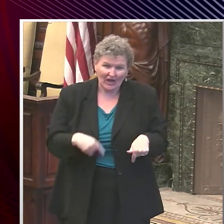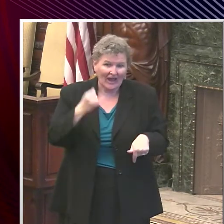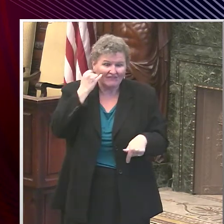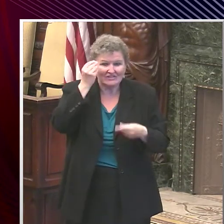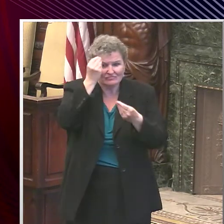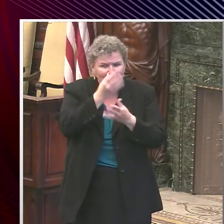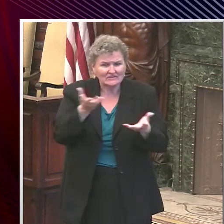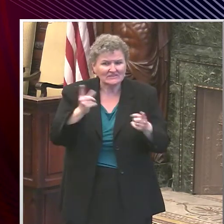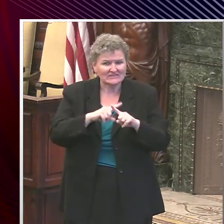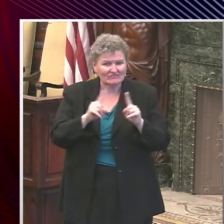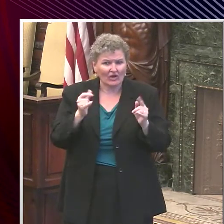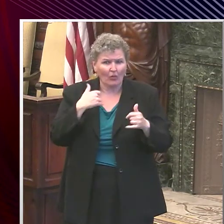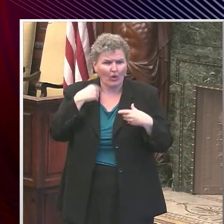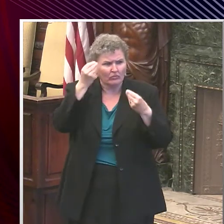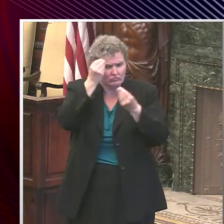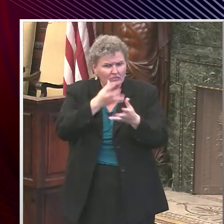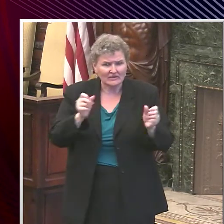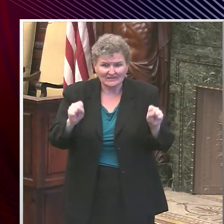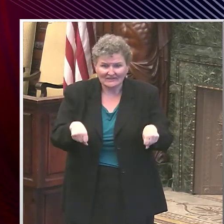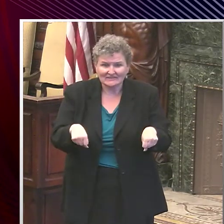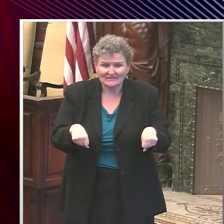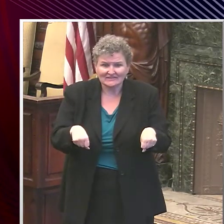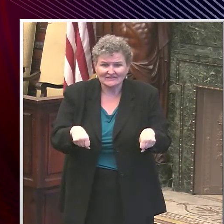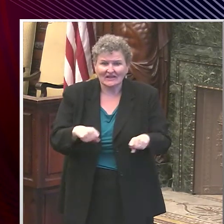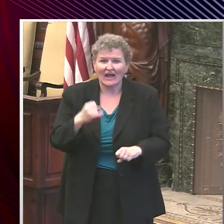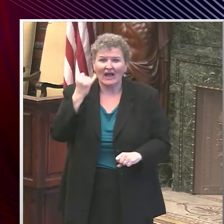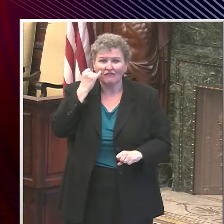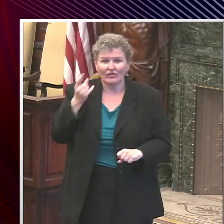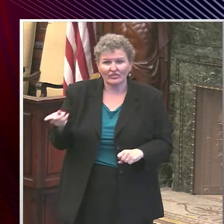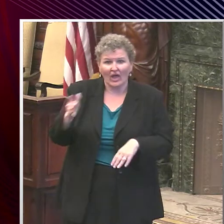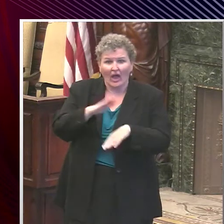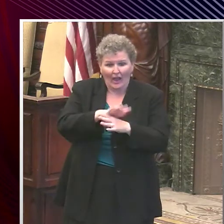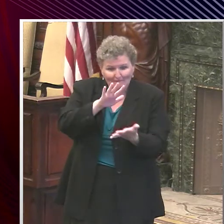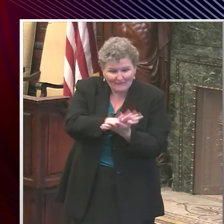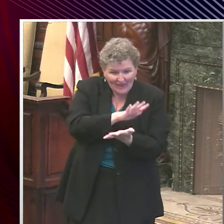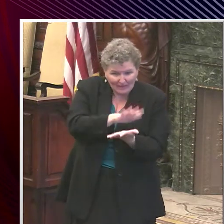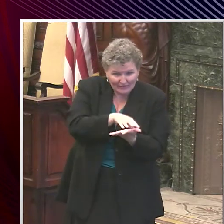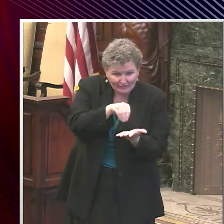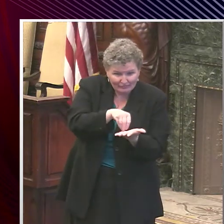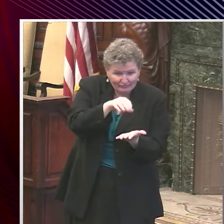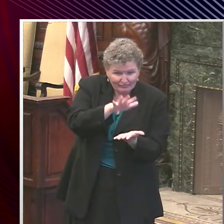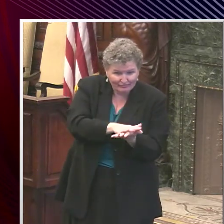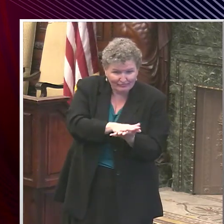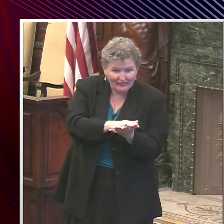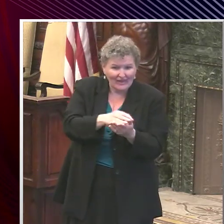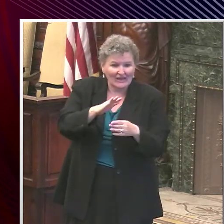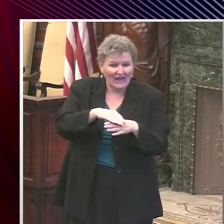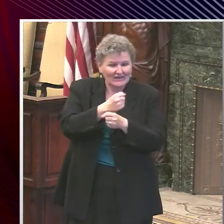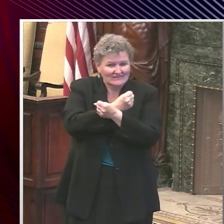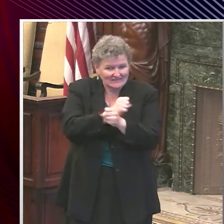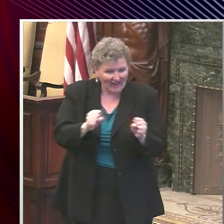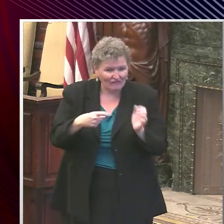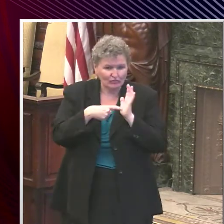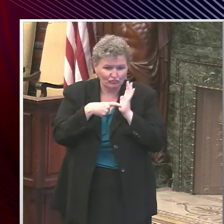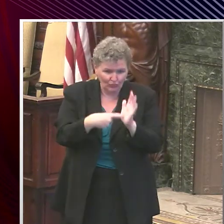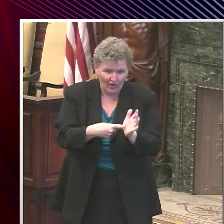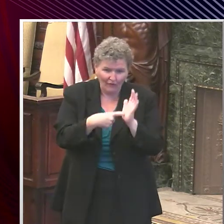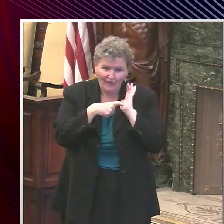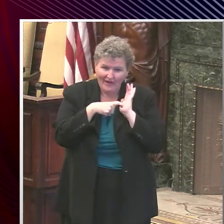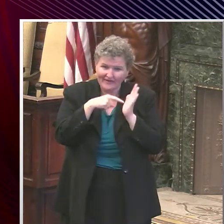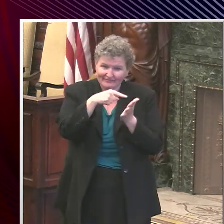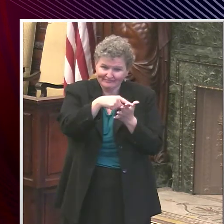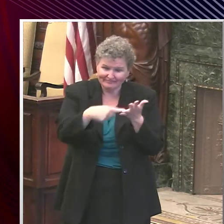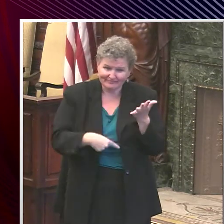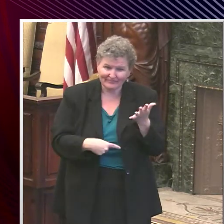But they really did have, on paper, very strong safety protocols. I think, I'm going to guess